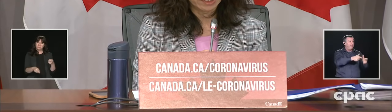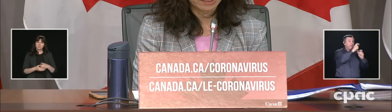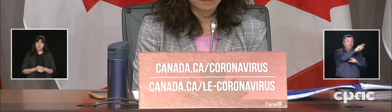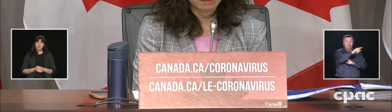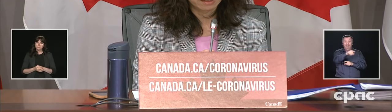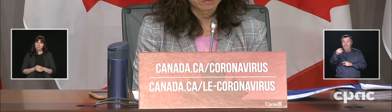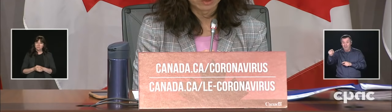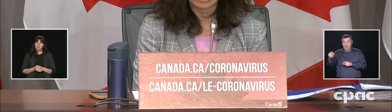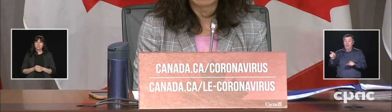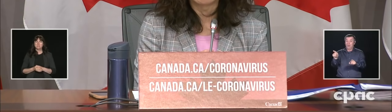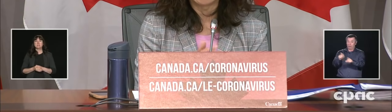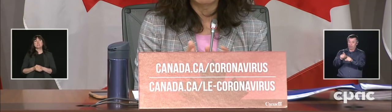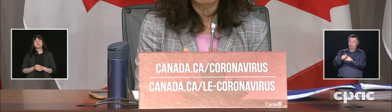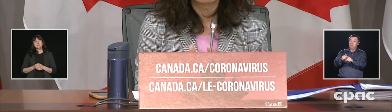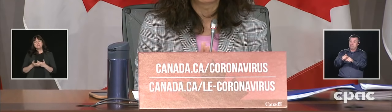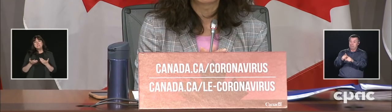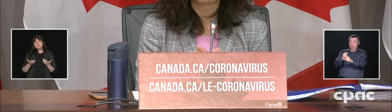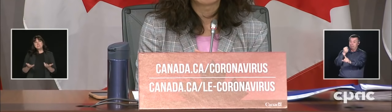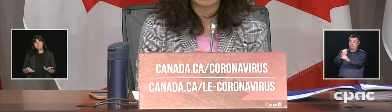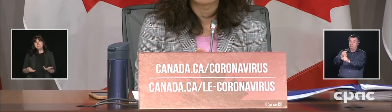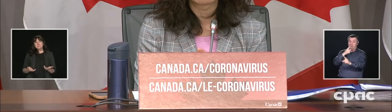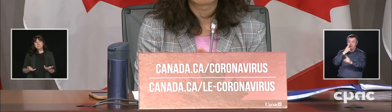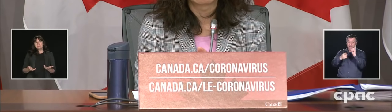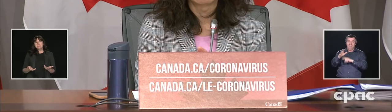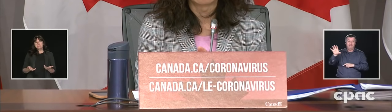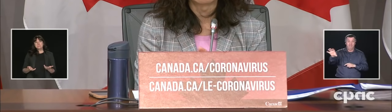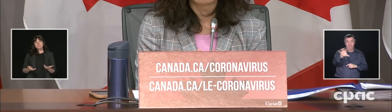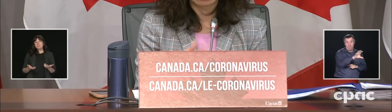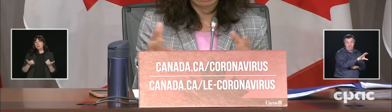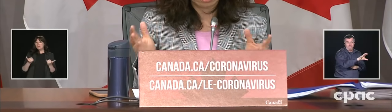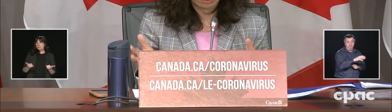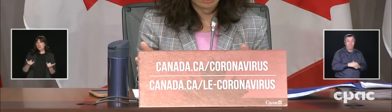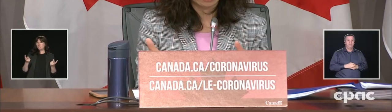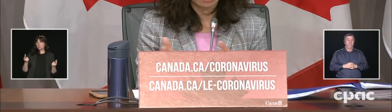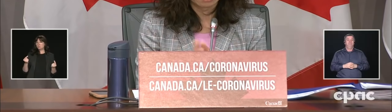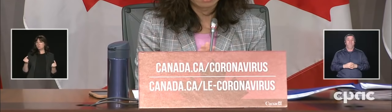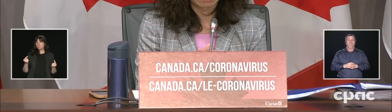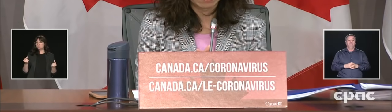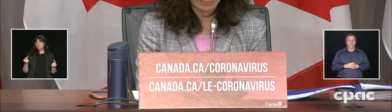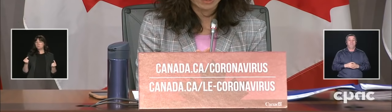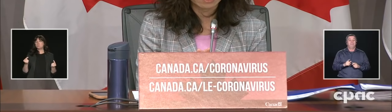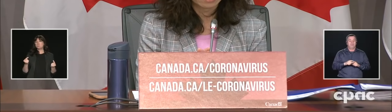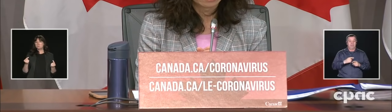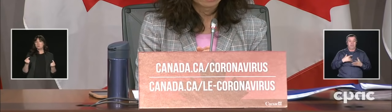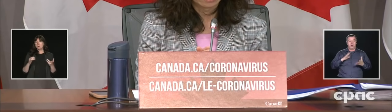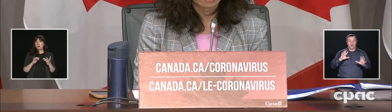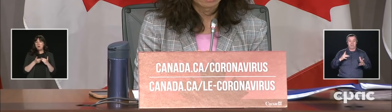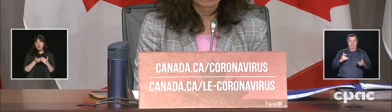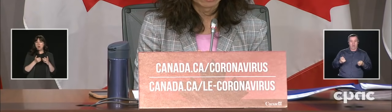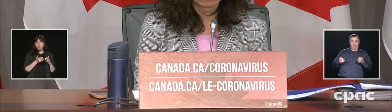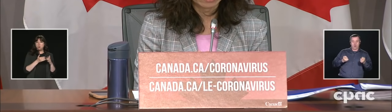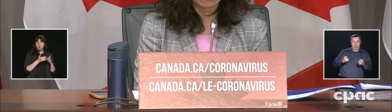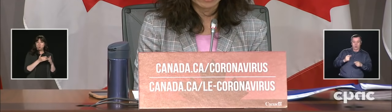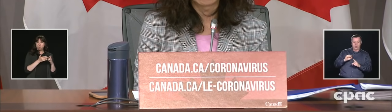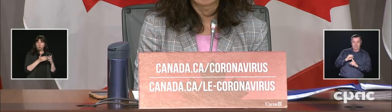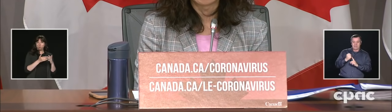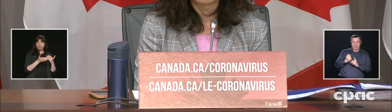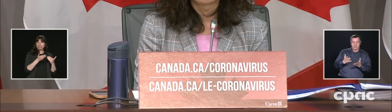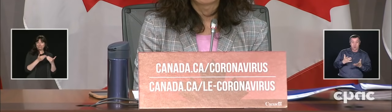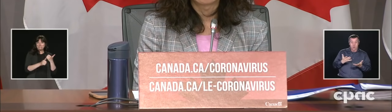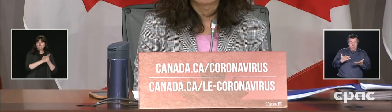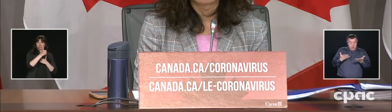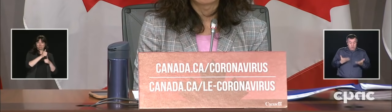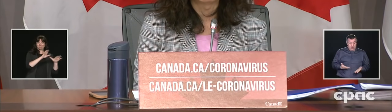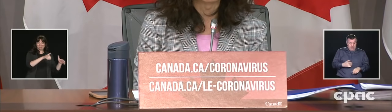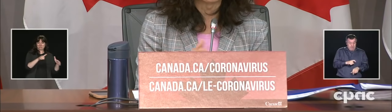So I think what we do now to get those settings prepared will